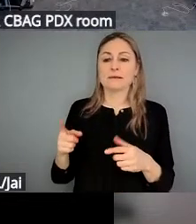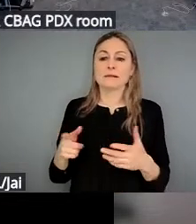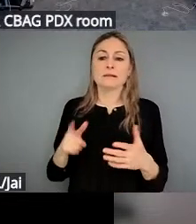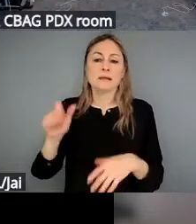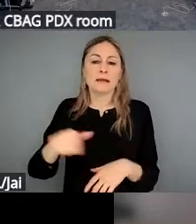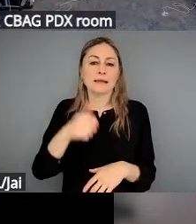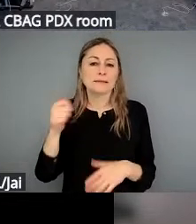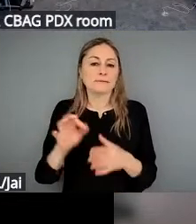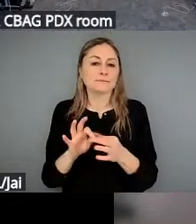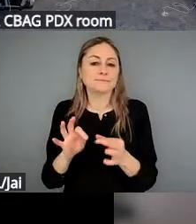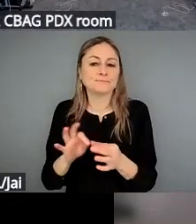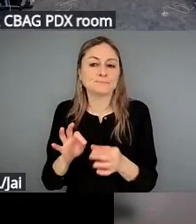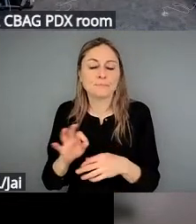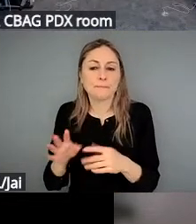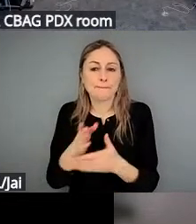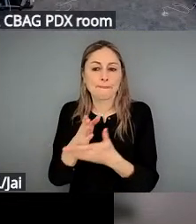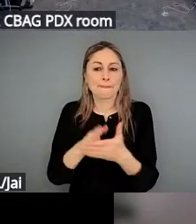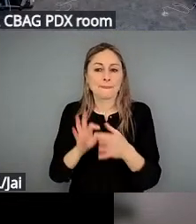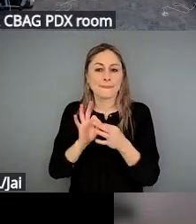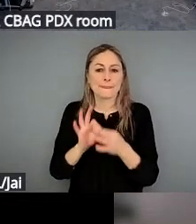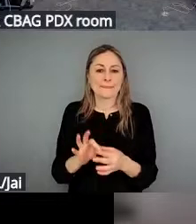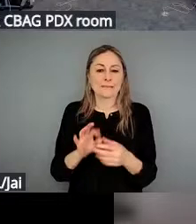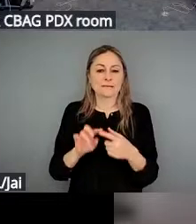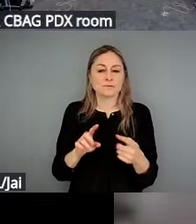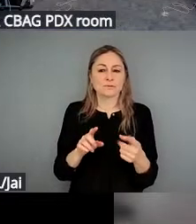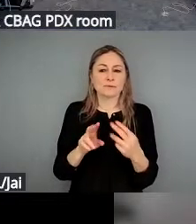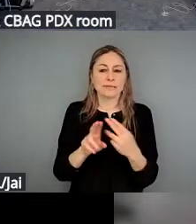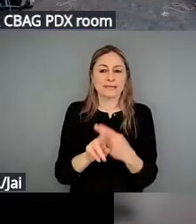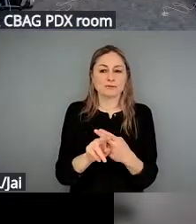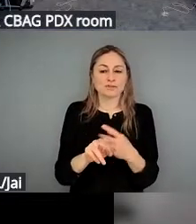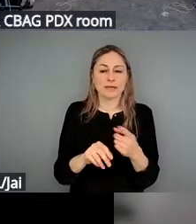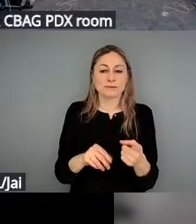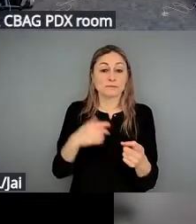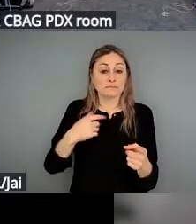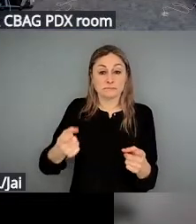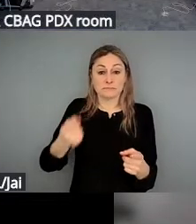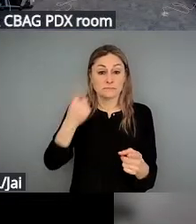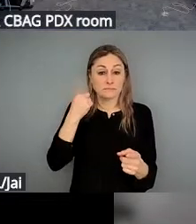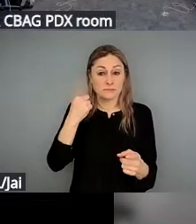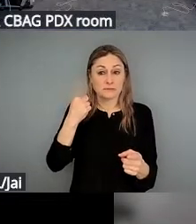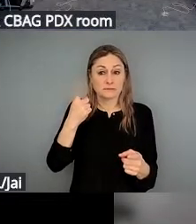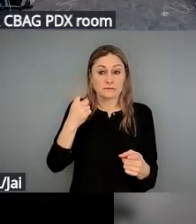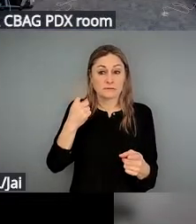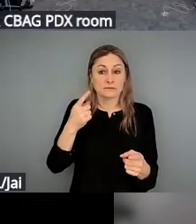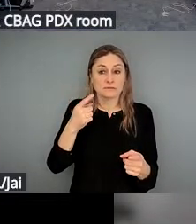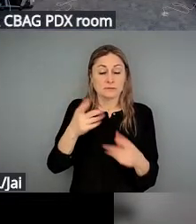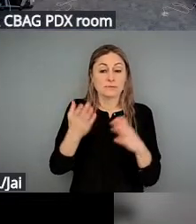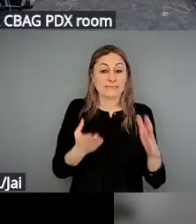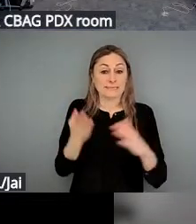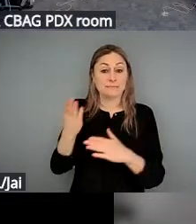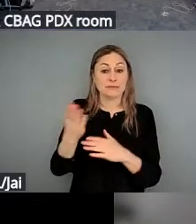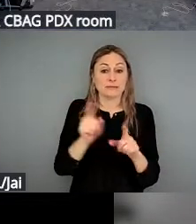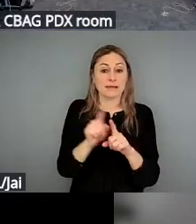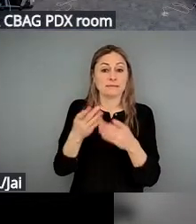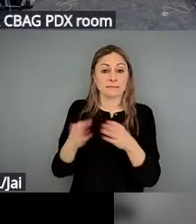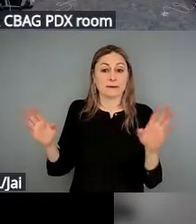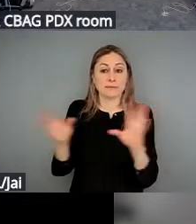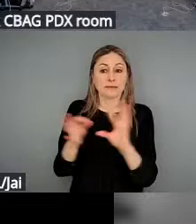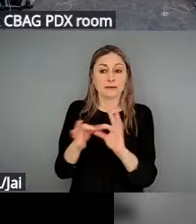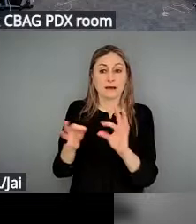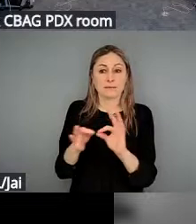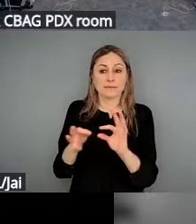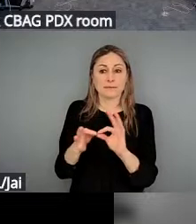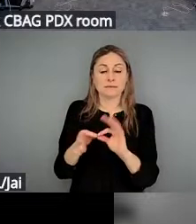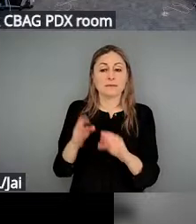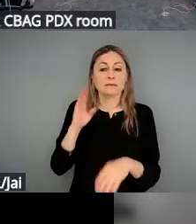note on the piece around the interchange. I understand that since that has been submitted as a public comment, I know that means